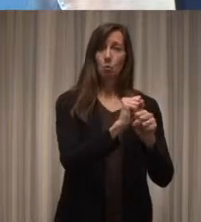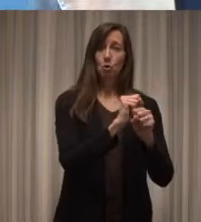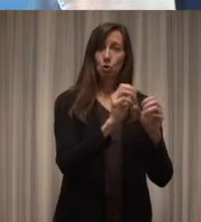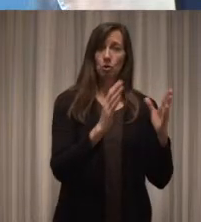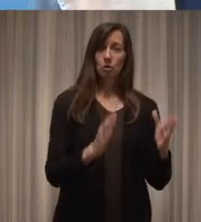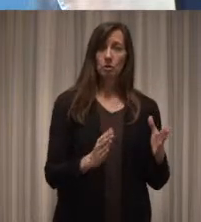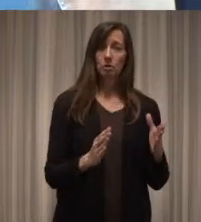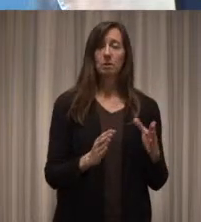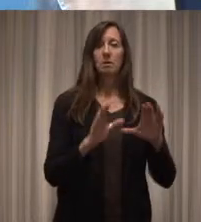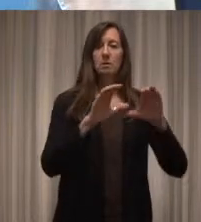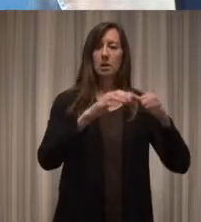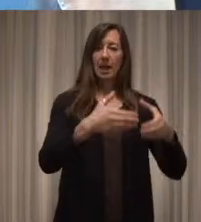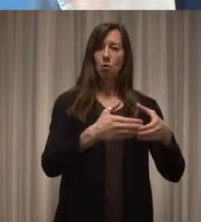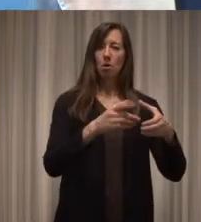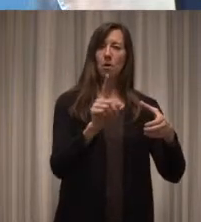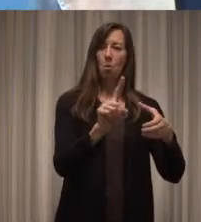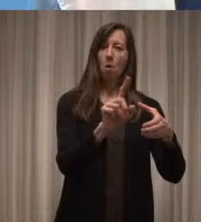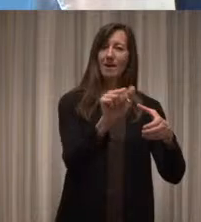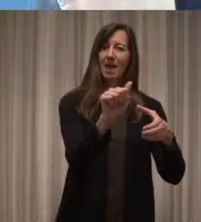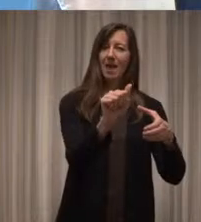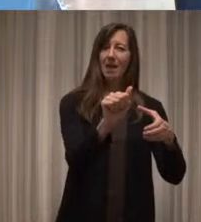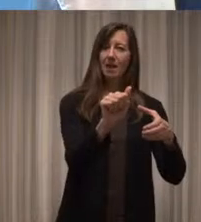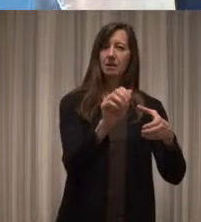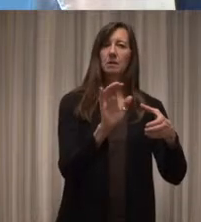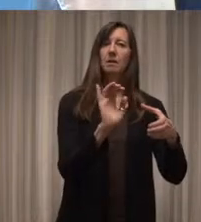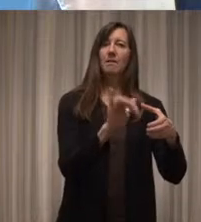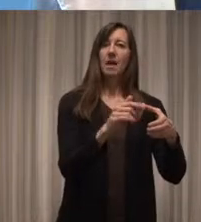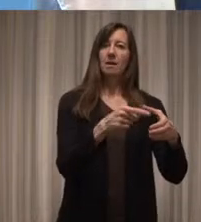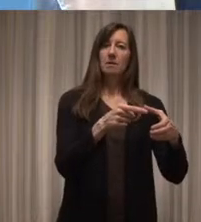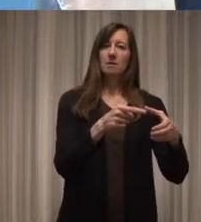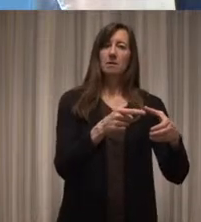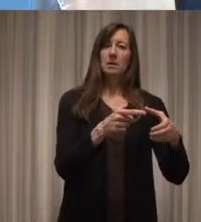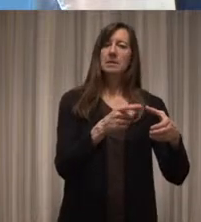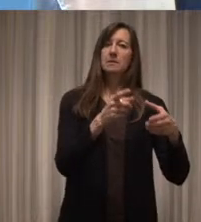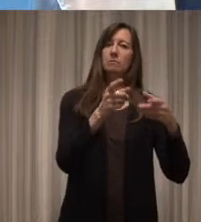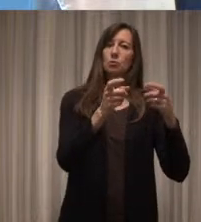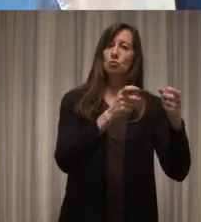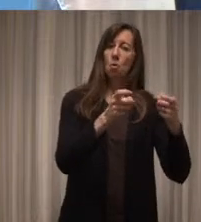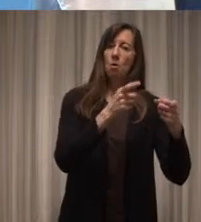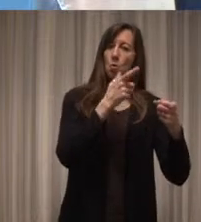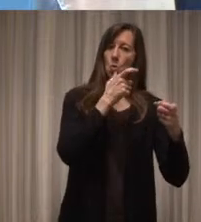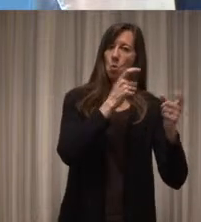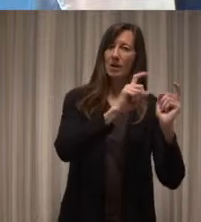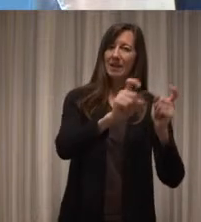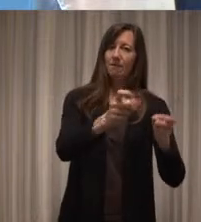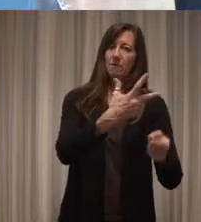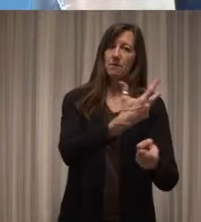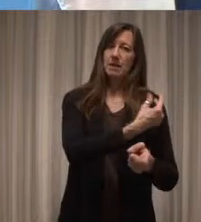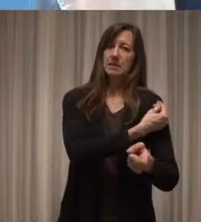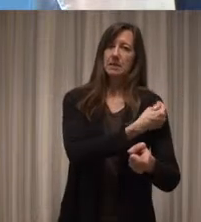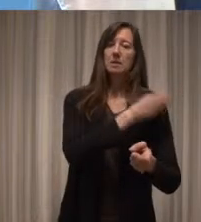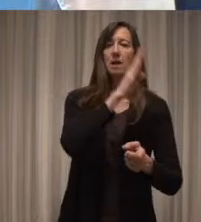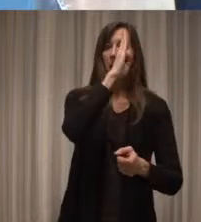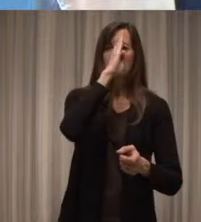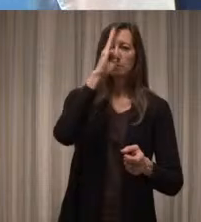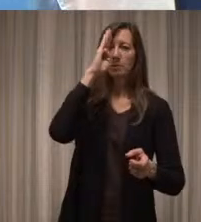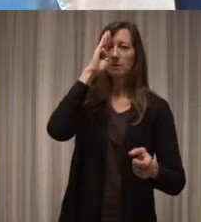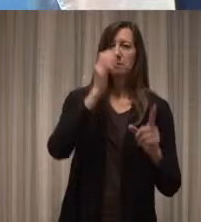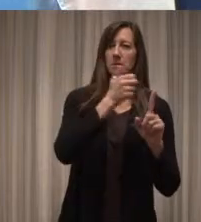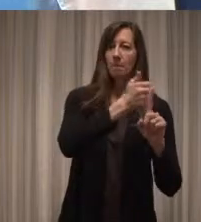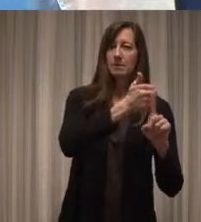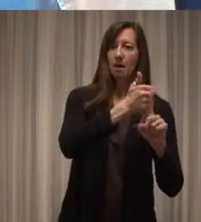by hospitals and healthcare providers, so I did not talk about that group here. And frankly, in Ulster County, we are thankfully almost